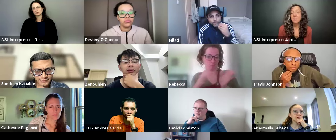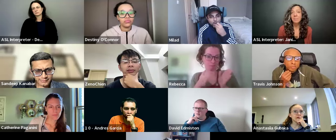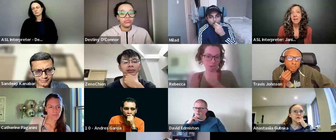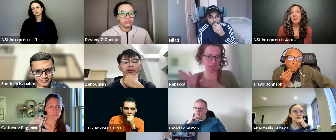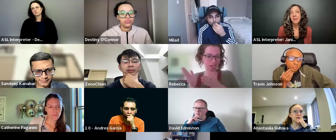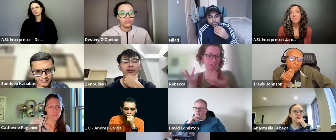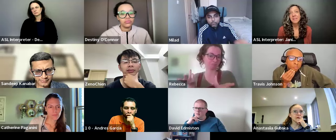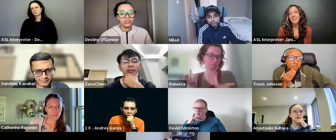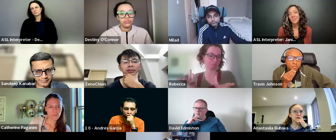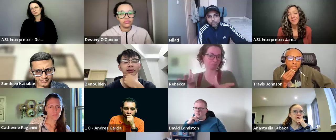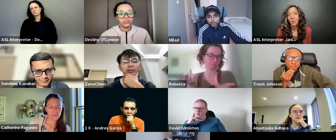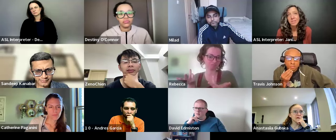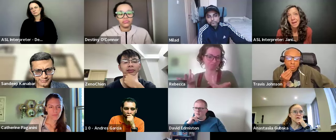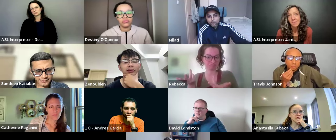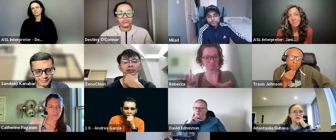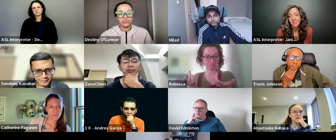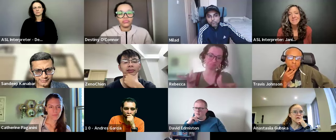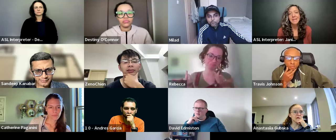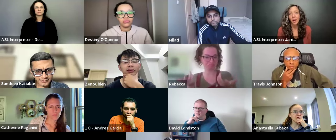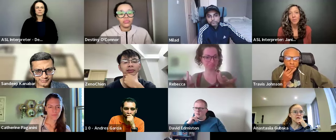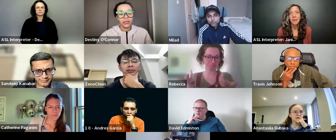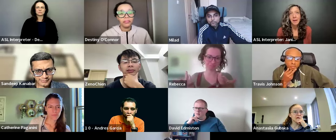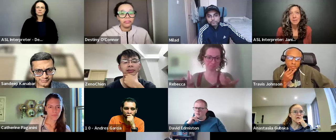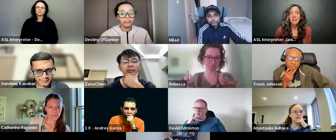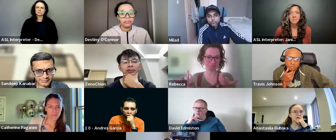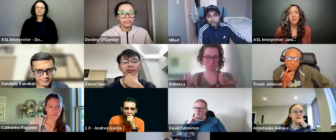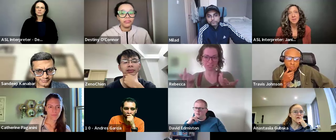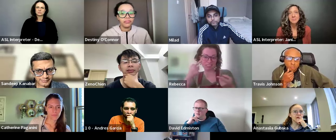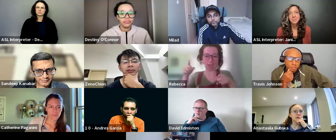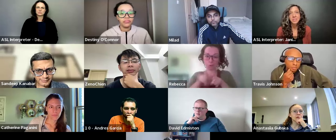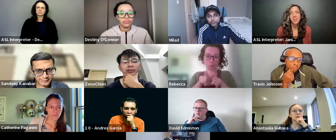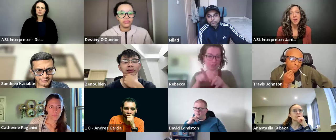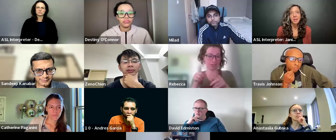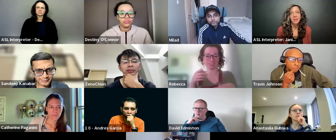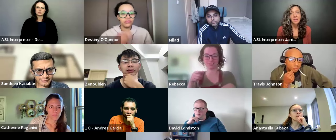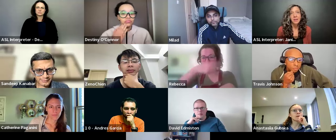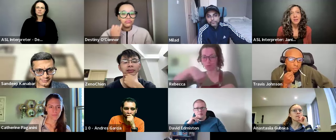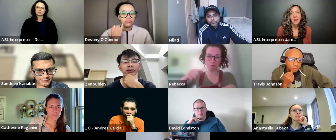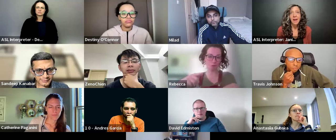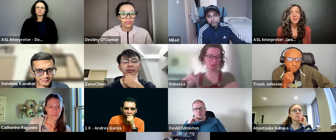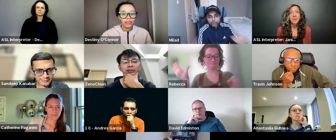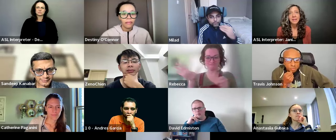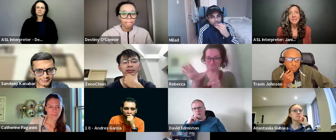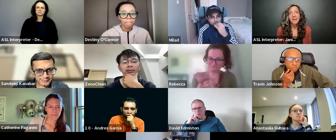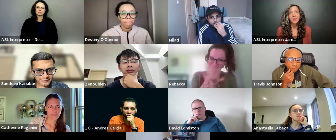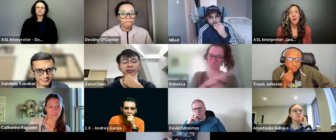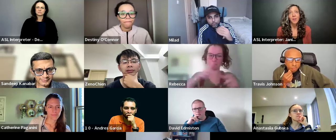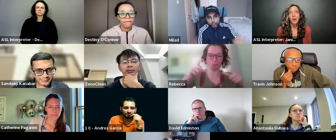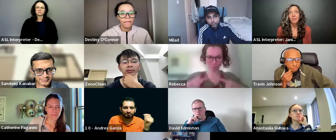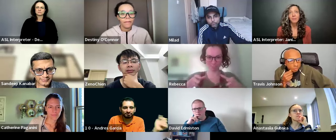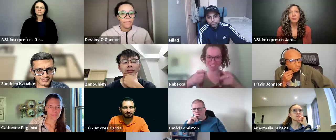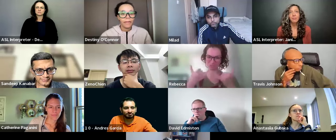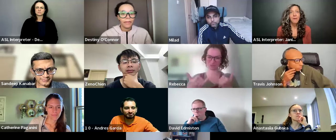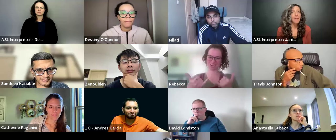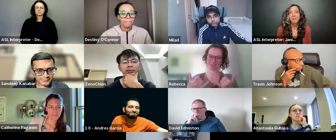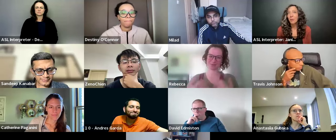and then plan an event because then we'll have more time and it's not already happening. I don't know, just a thought. I agree that you